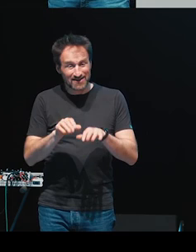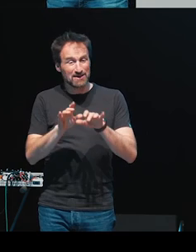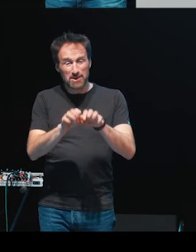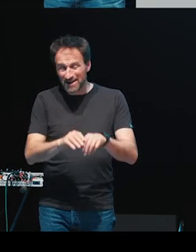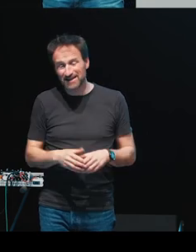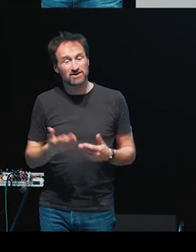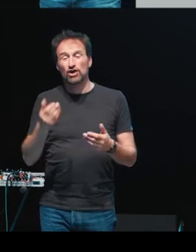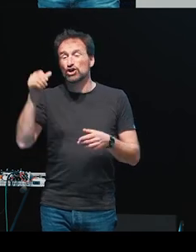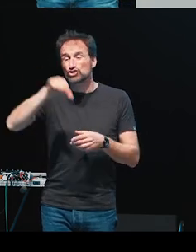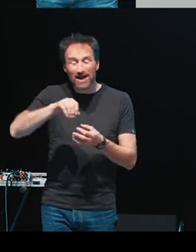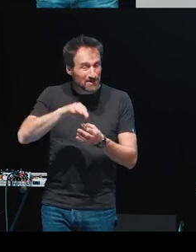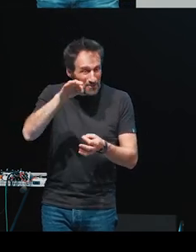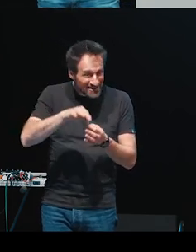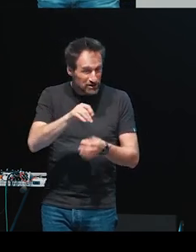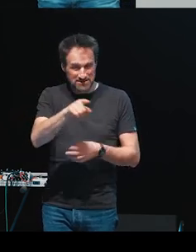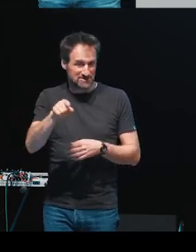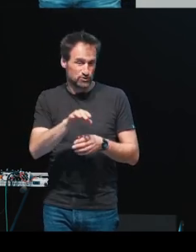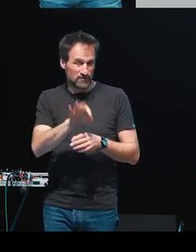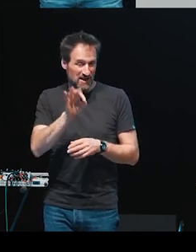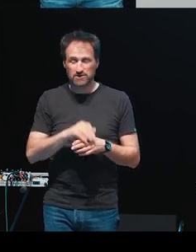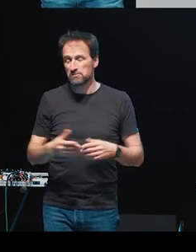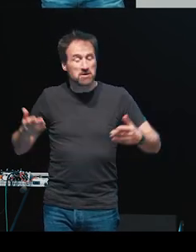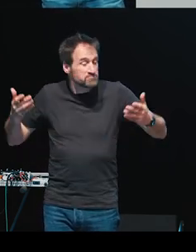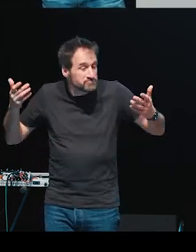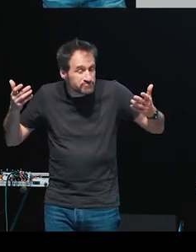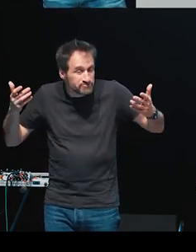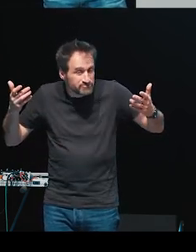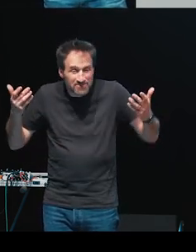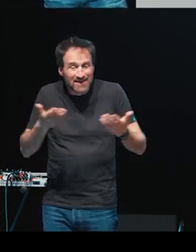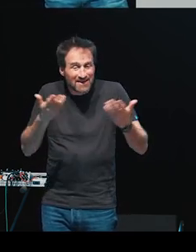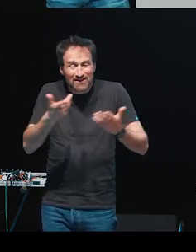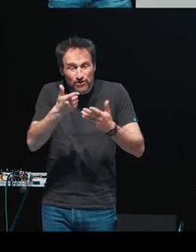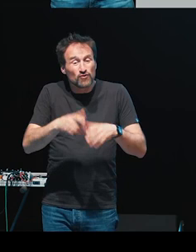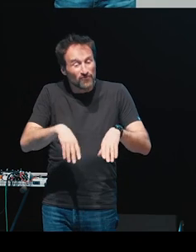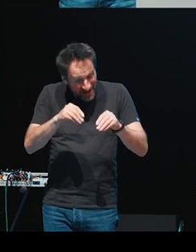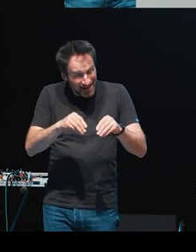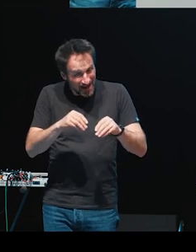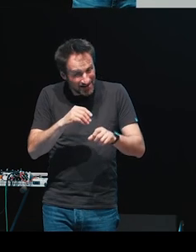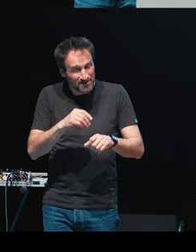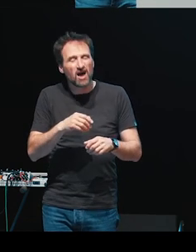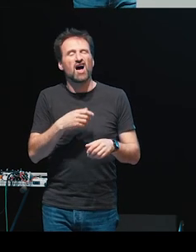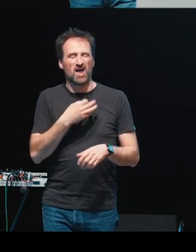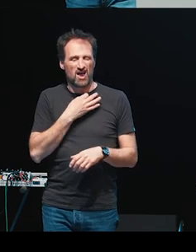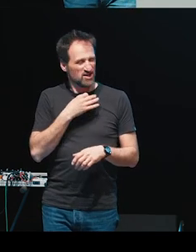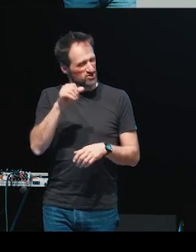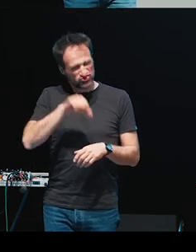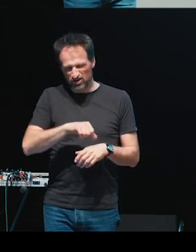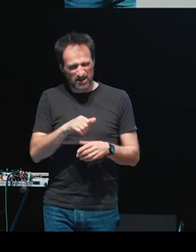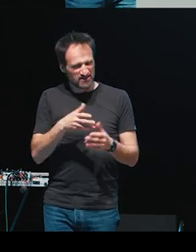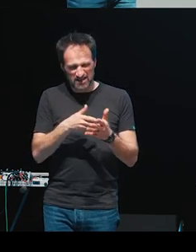So it could be anything. But that's very important that once you start doing it, you understand and you do more of that. To give an